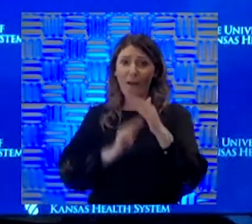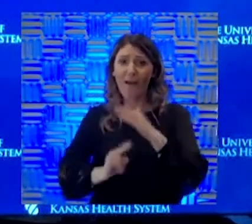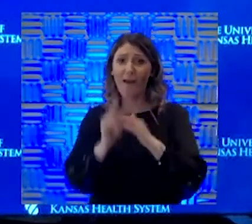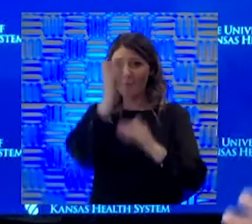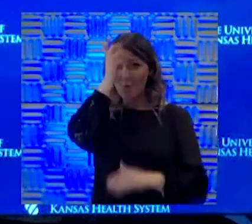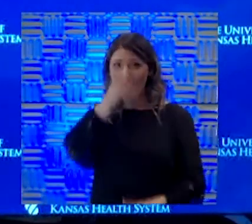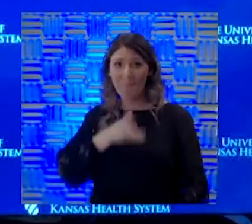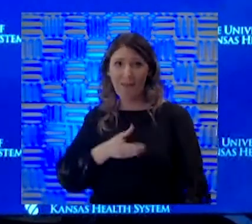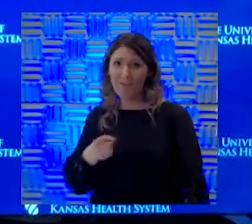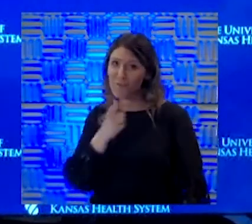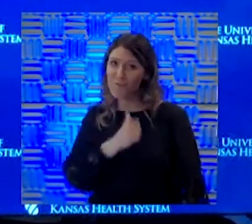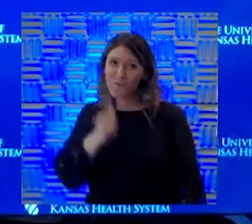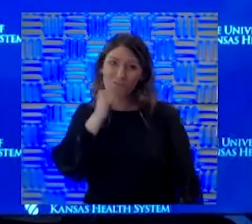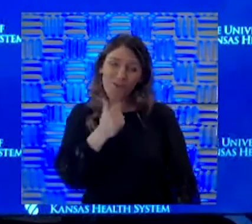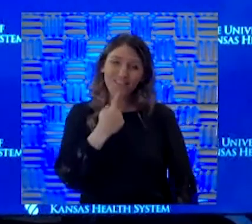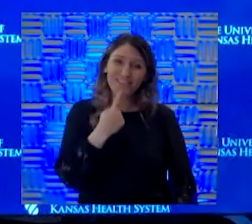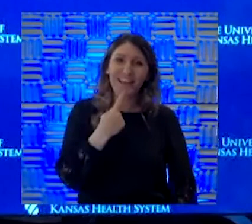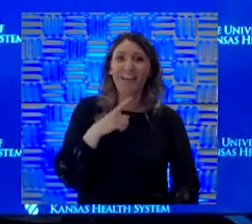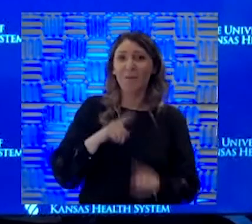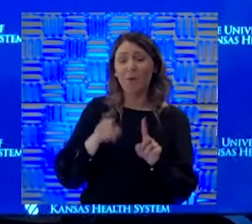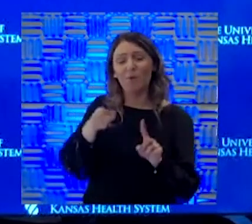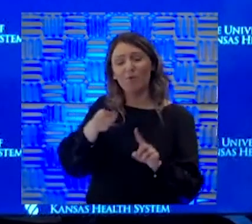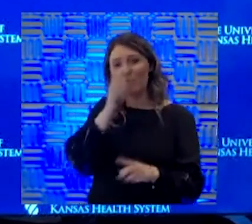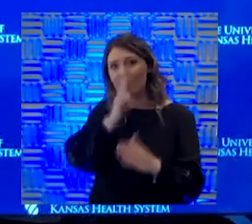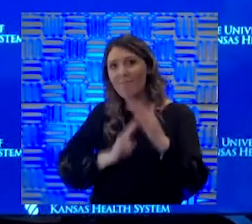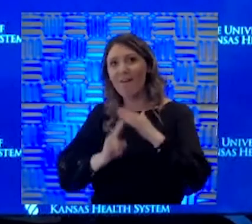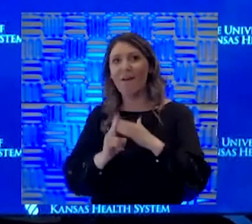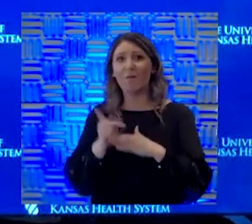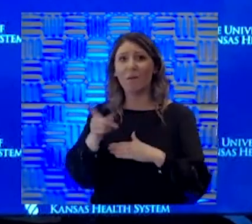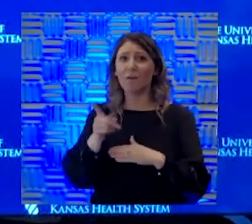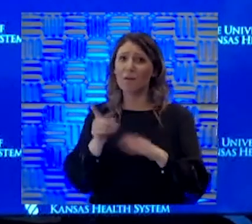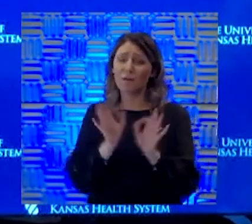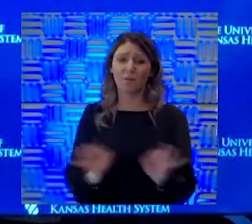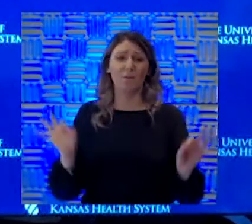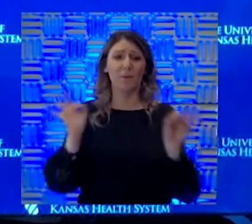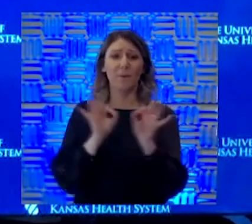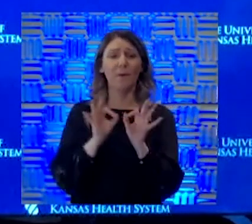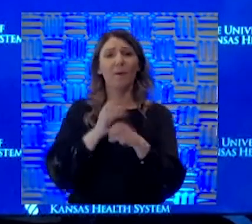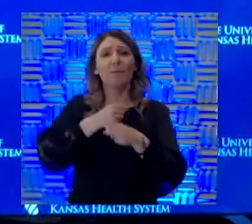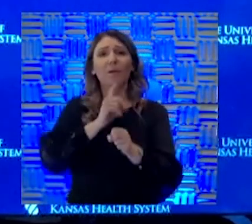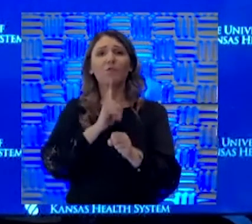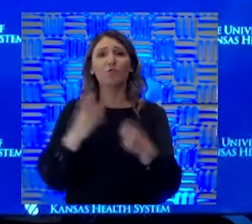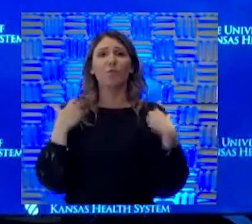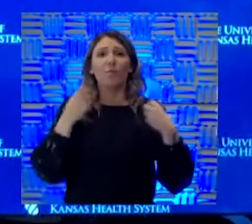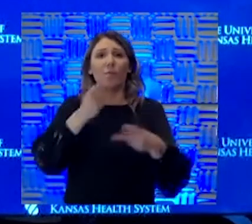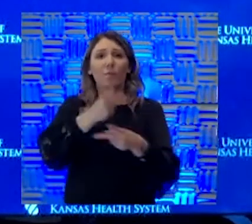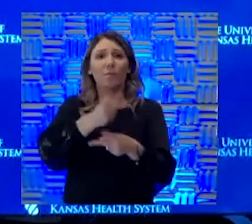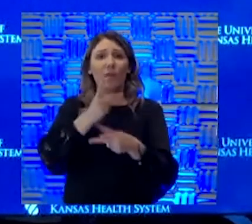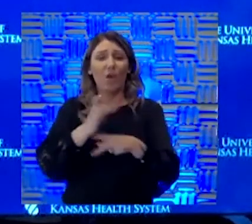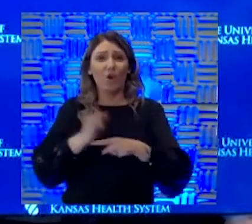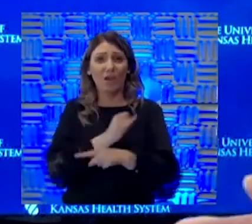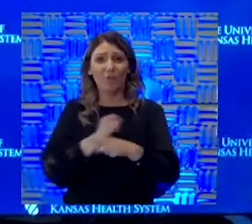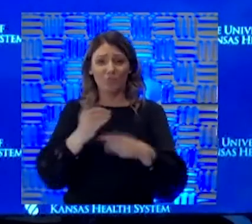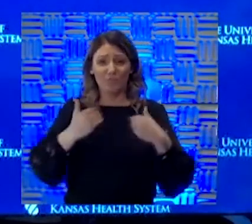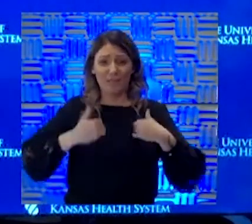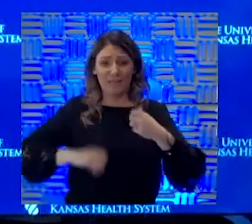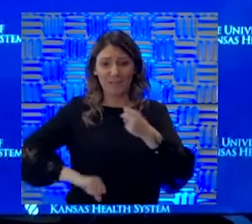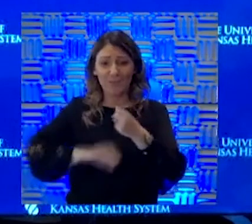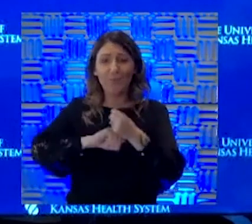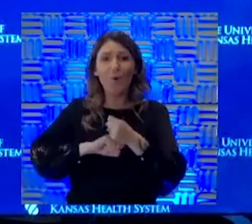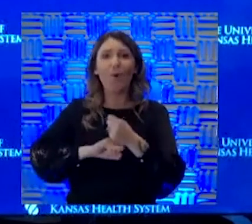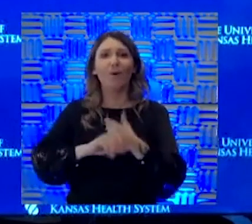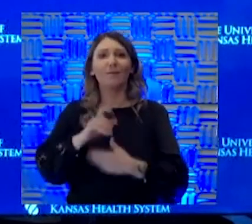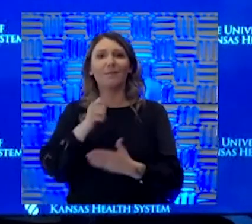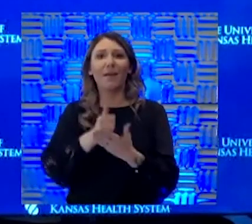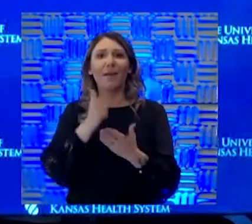will. Your leadership has been pivotal in trying to make sure that the healthcare industry got some support, as you said, to help